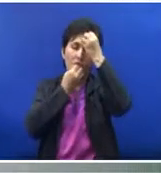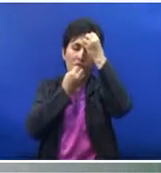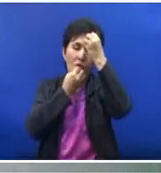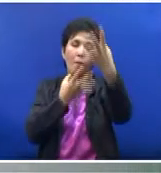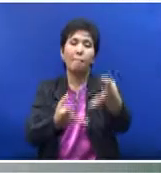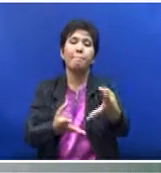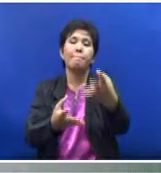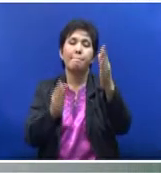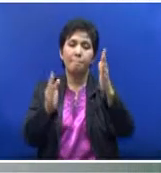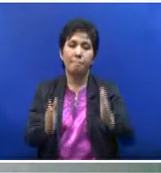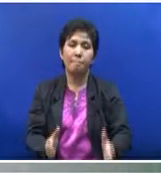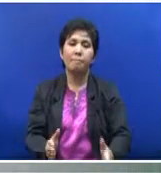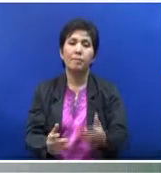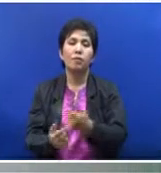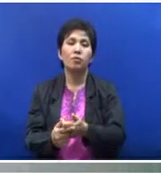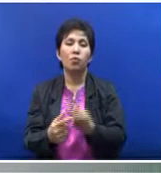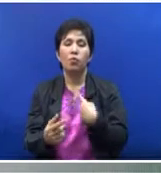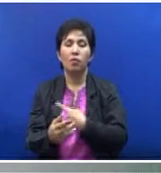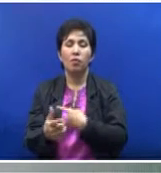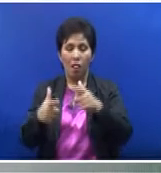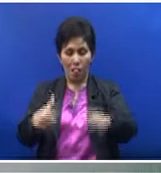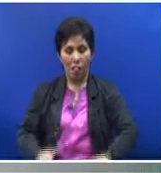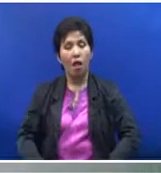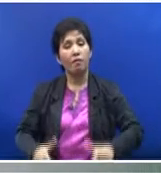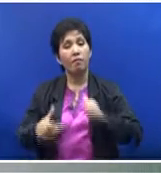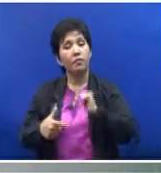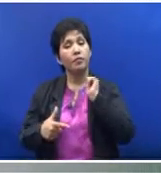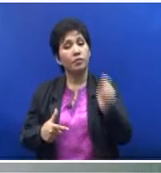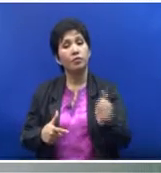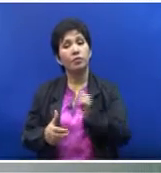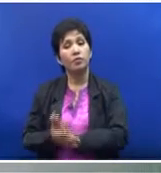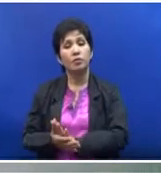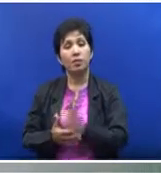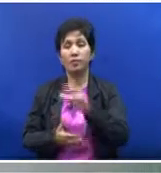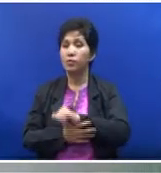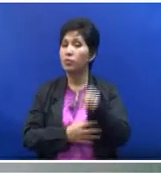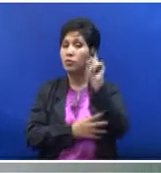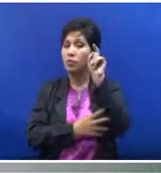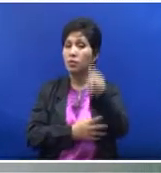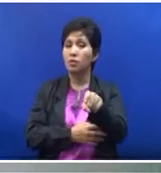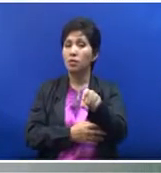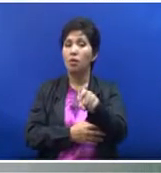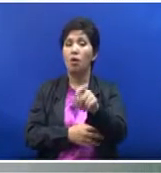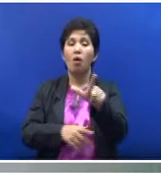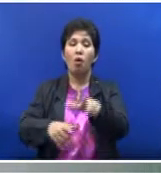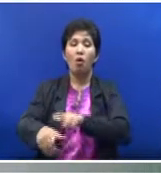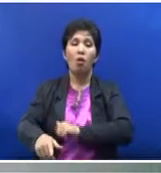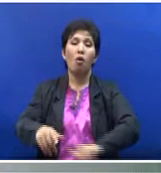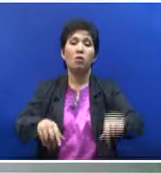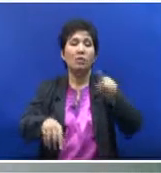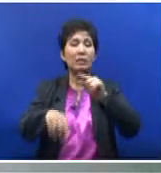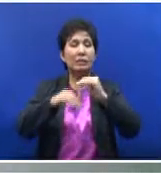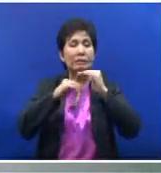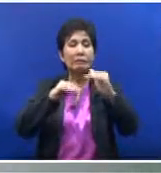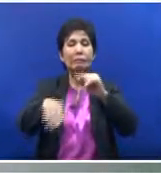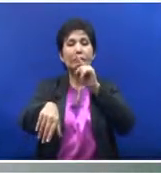then sometimes it is based on life history, and also it requires longitudinal studies.